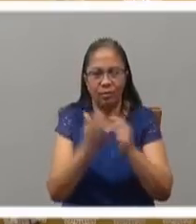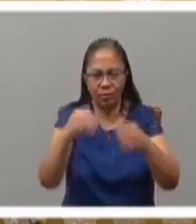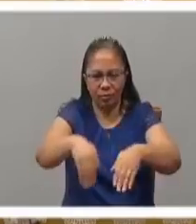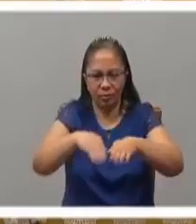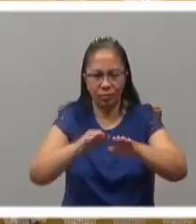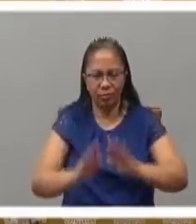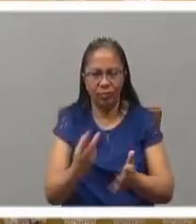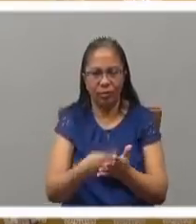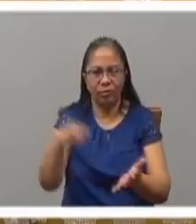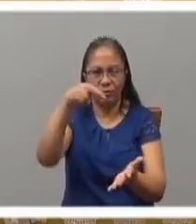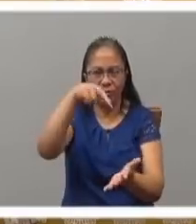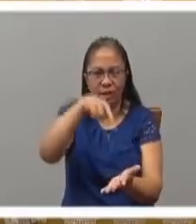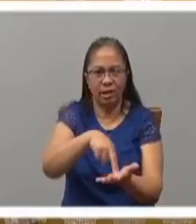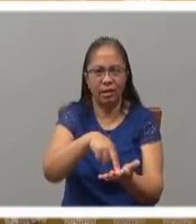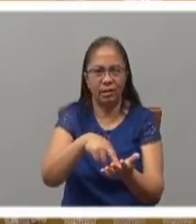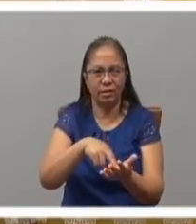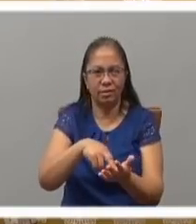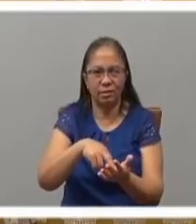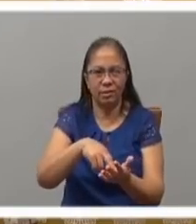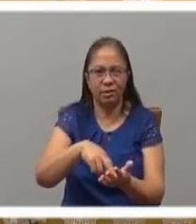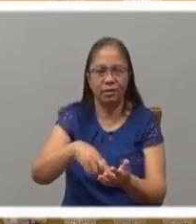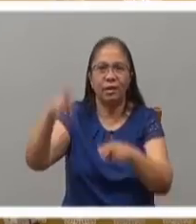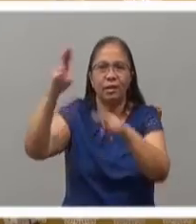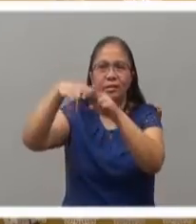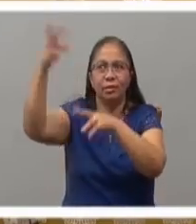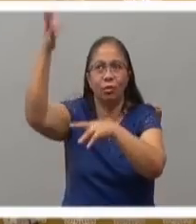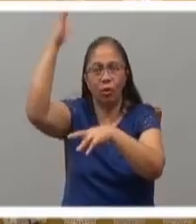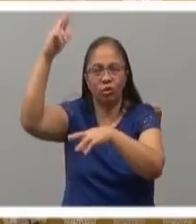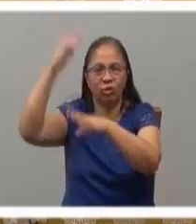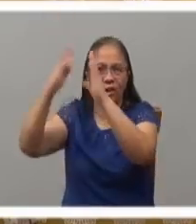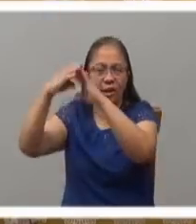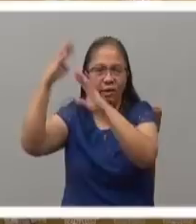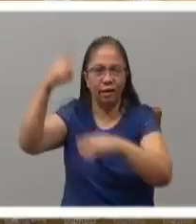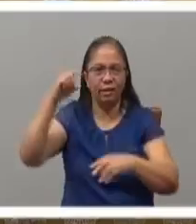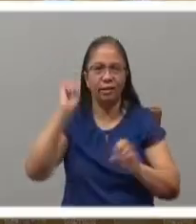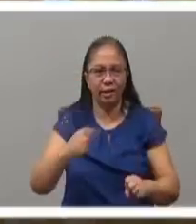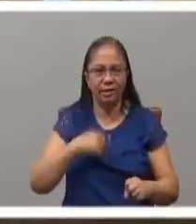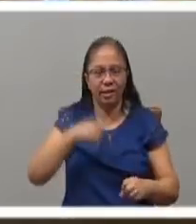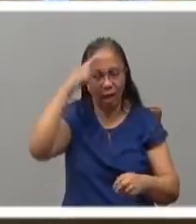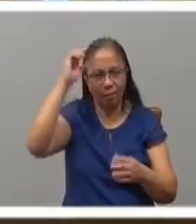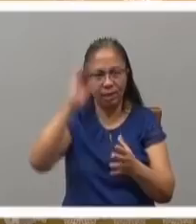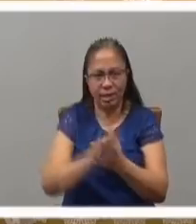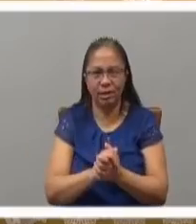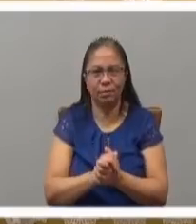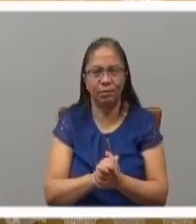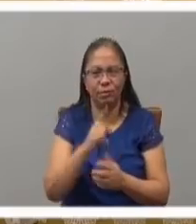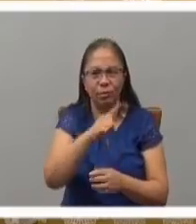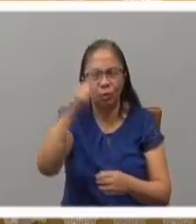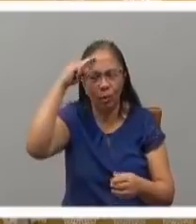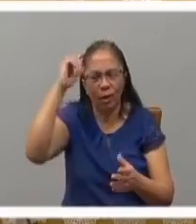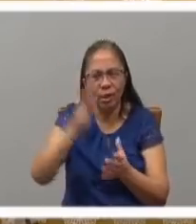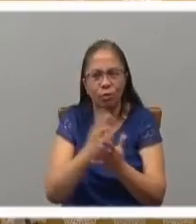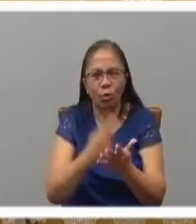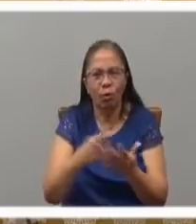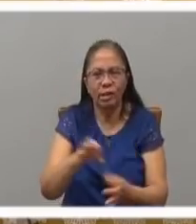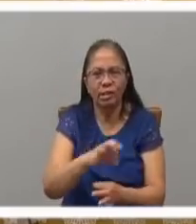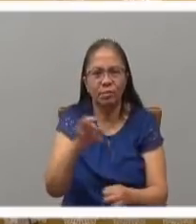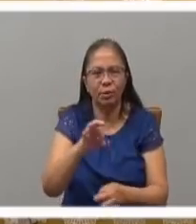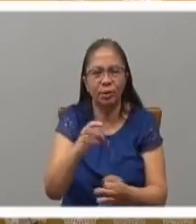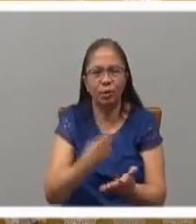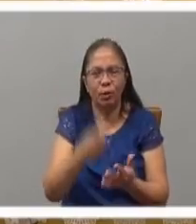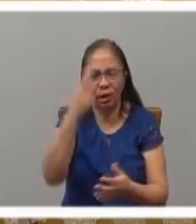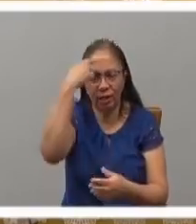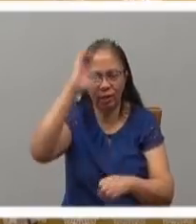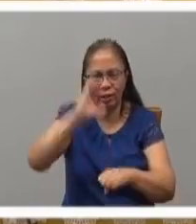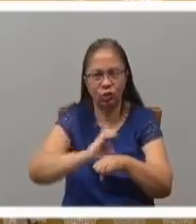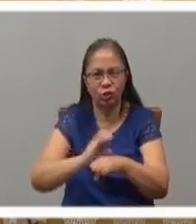buried, rose again from the dead, and is seated at the right hand of the Father? I believe. Do you believe in the Holy Spirit, the Holy